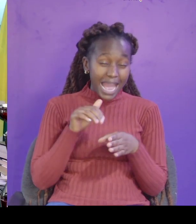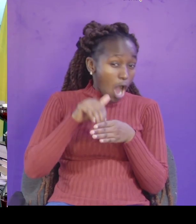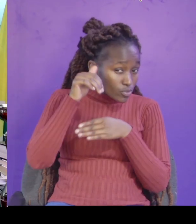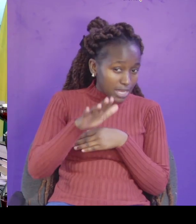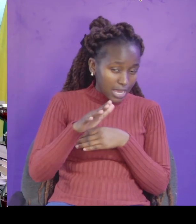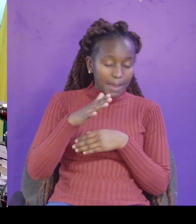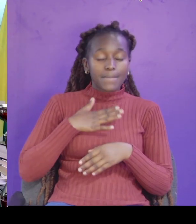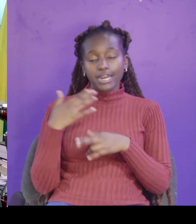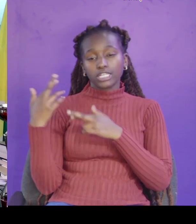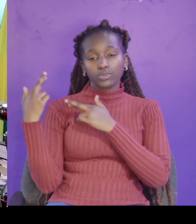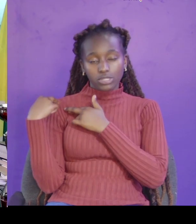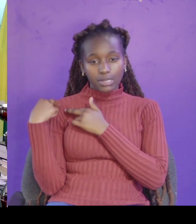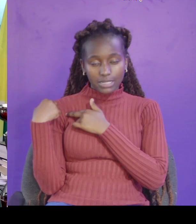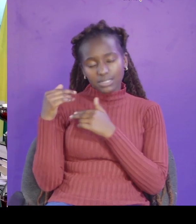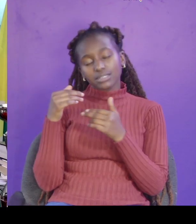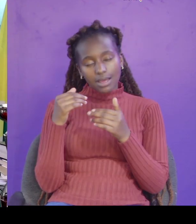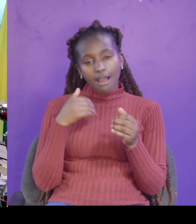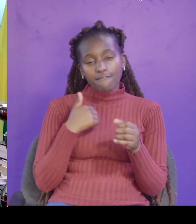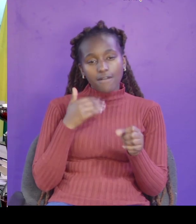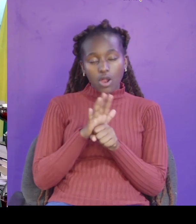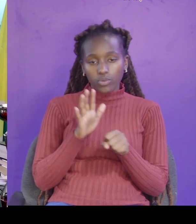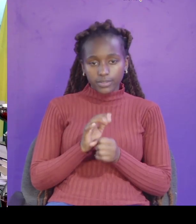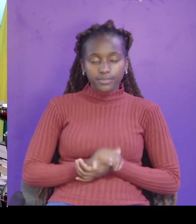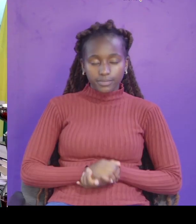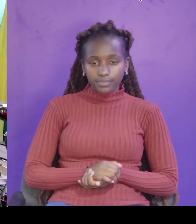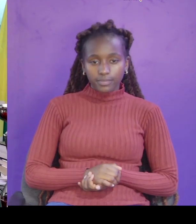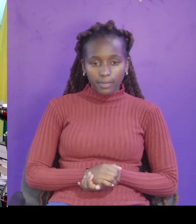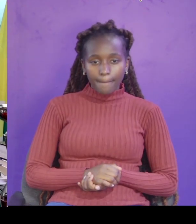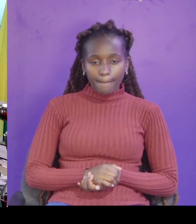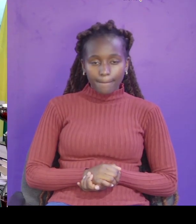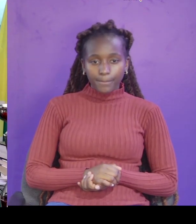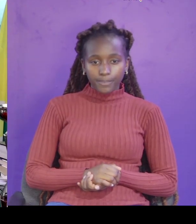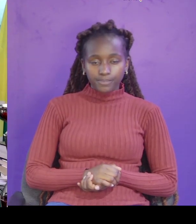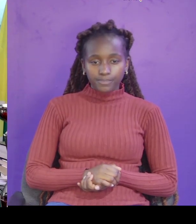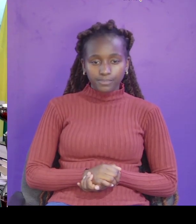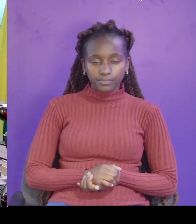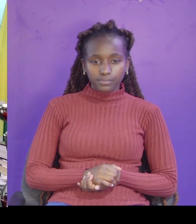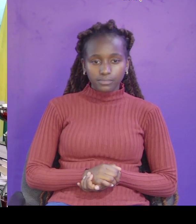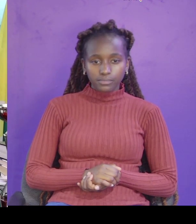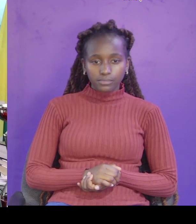my duties and responsibility as a government officer. I feel it's good to help such people.